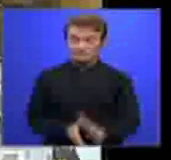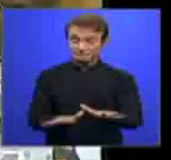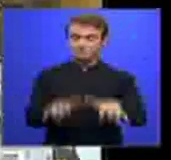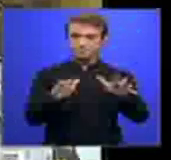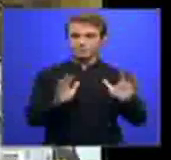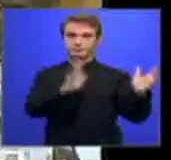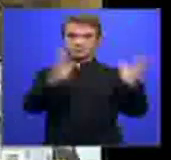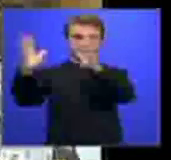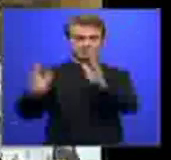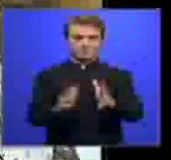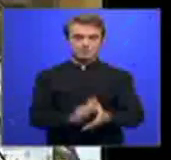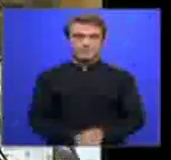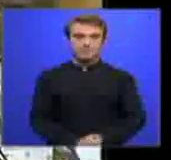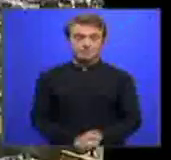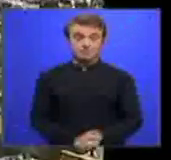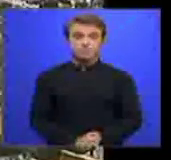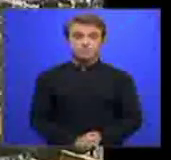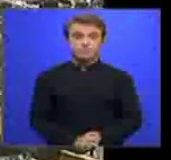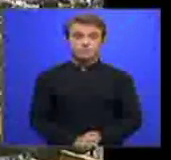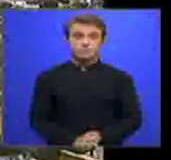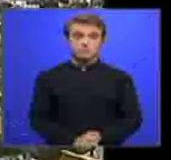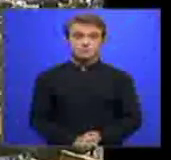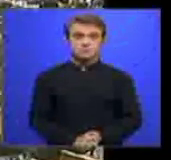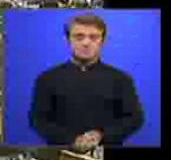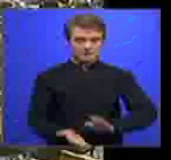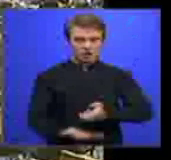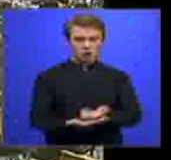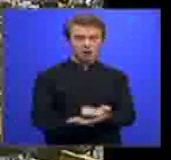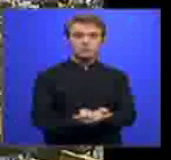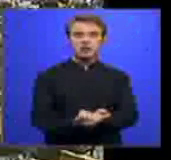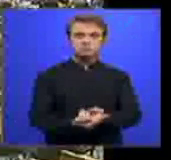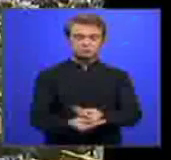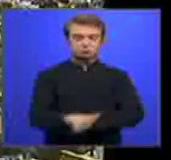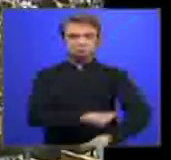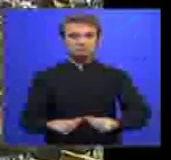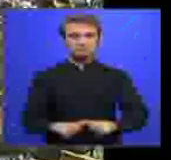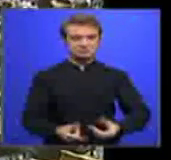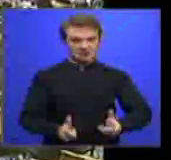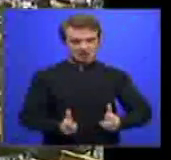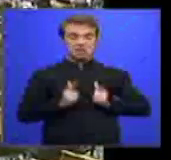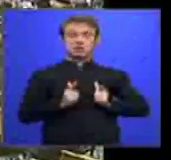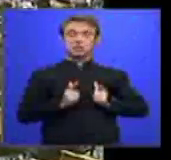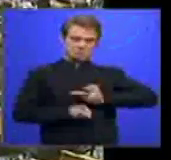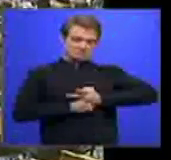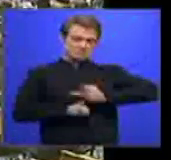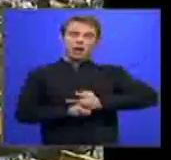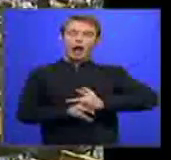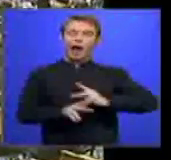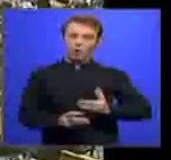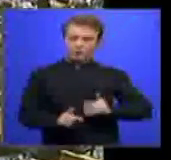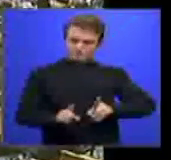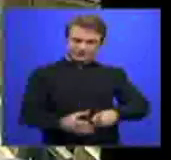To prepare for the advanced economy we need to develop, we will